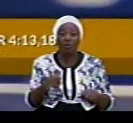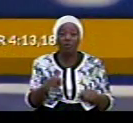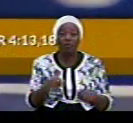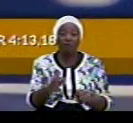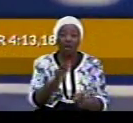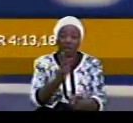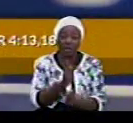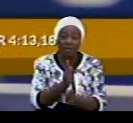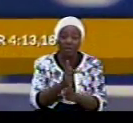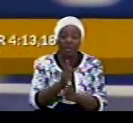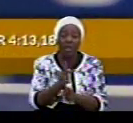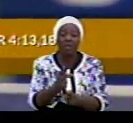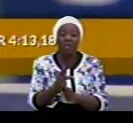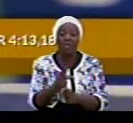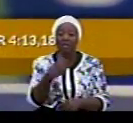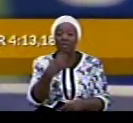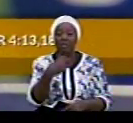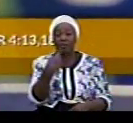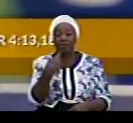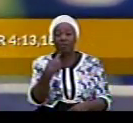speech.